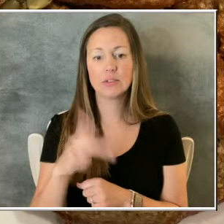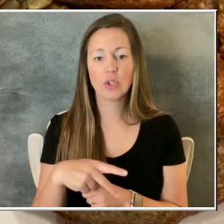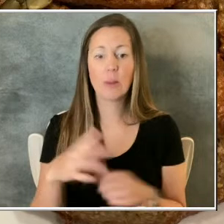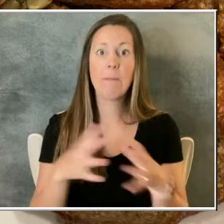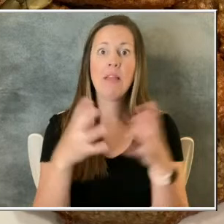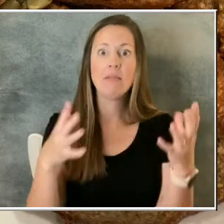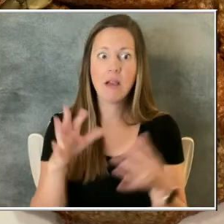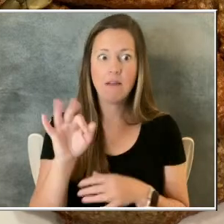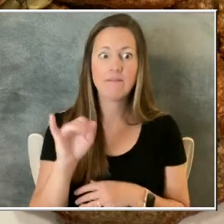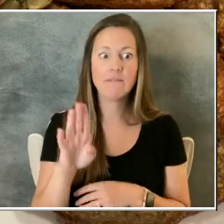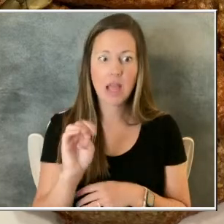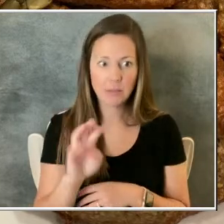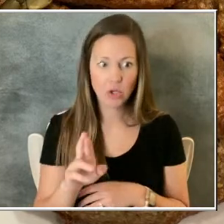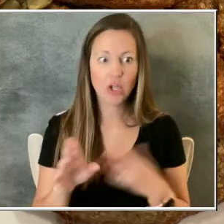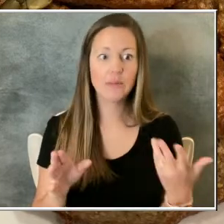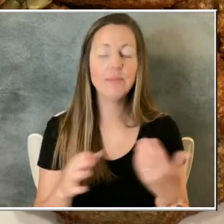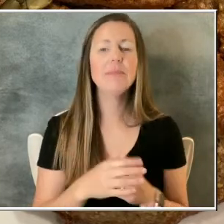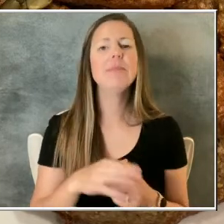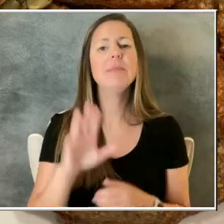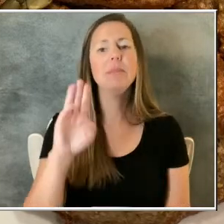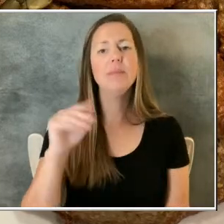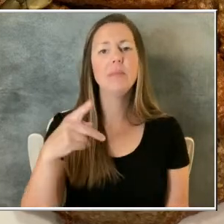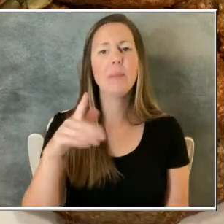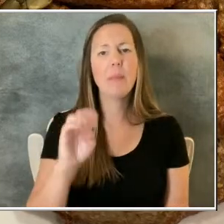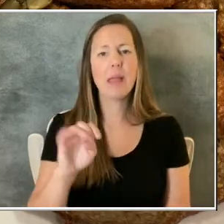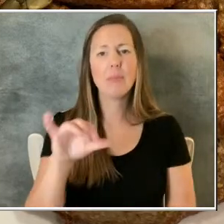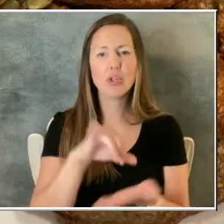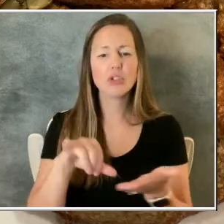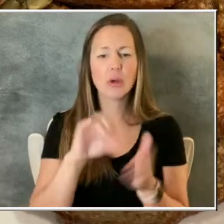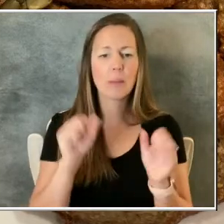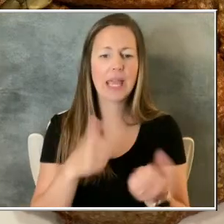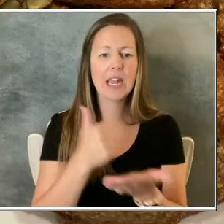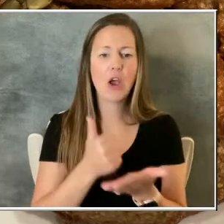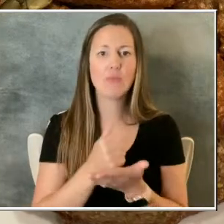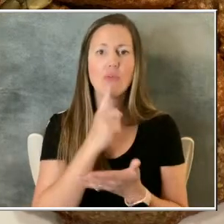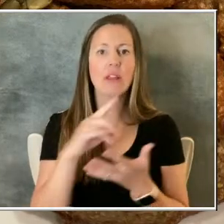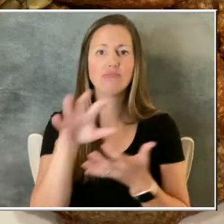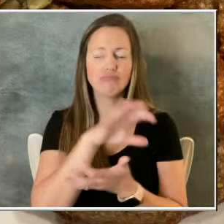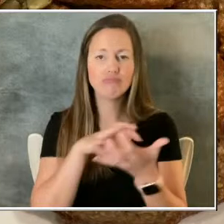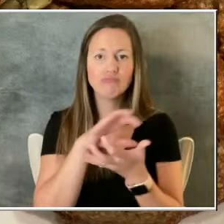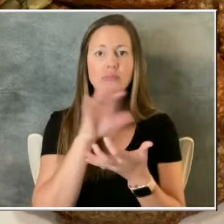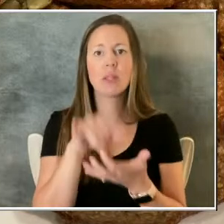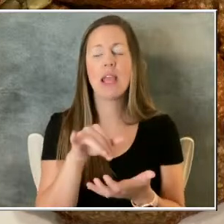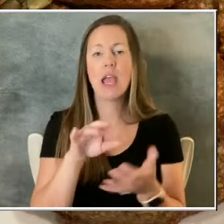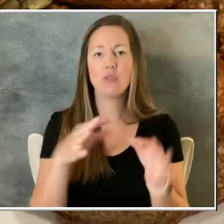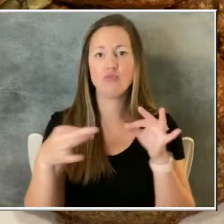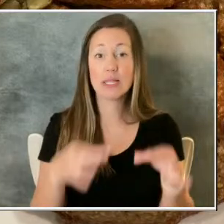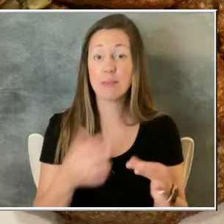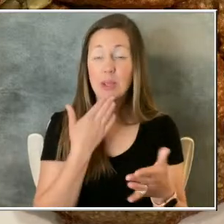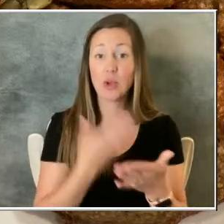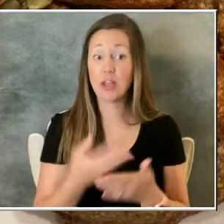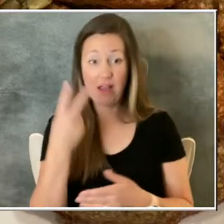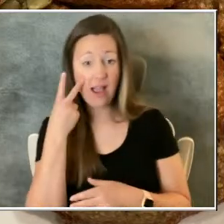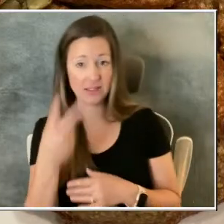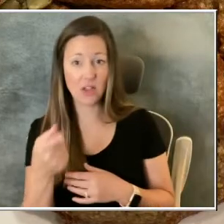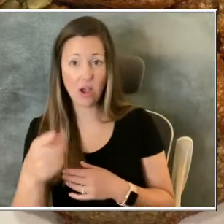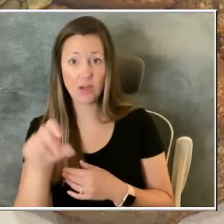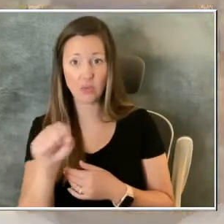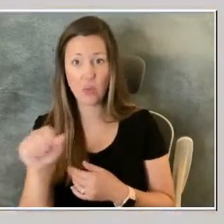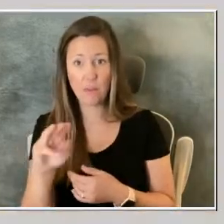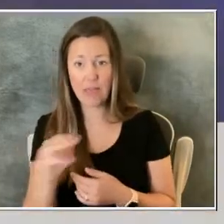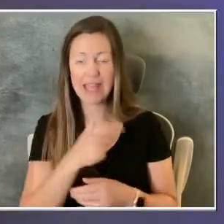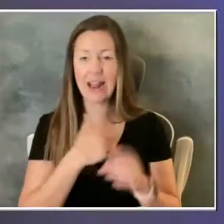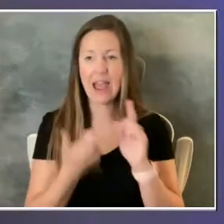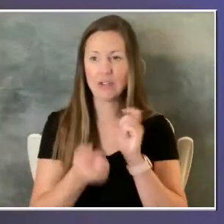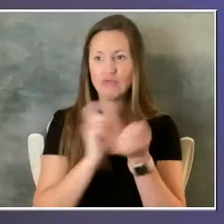the maple syrup can help bind this recipe very well. I actually found the recipe on social media and I adapted it,